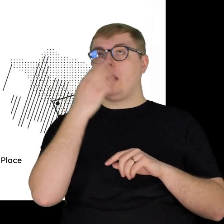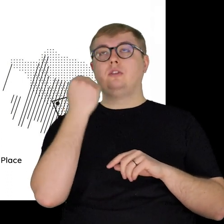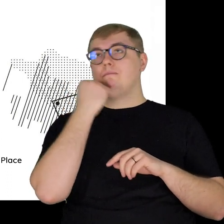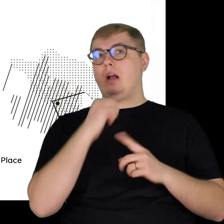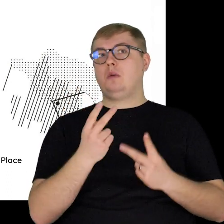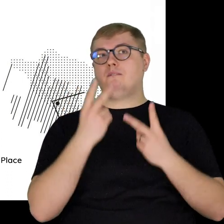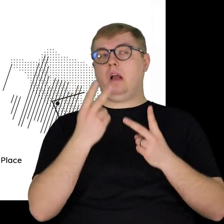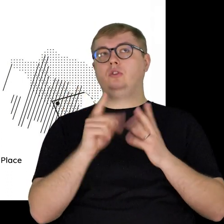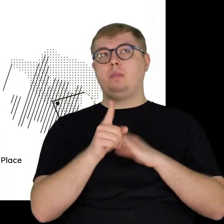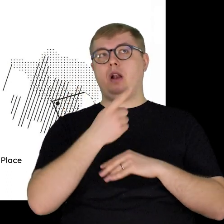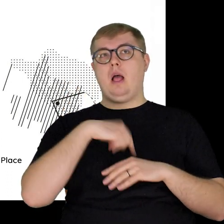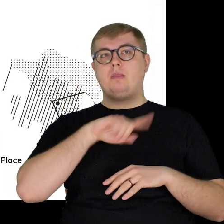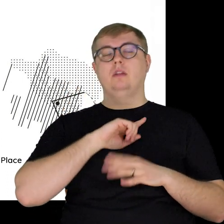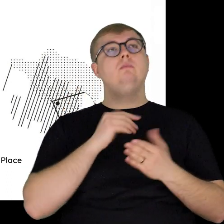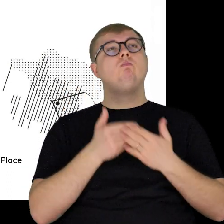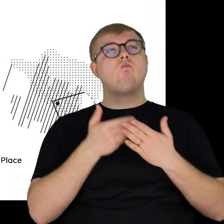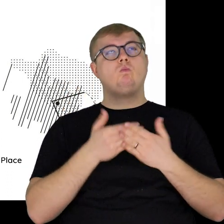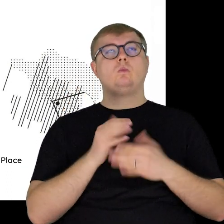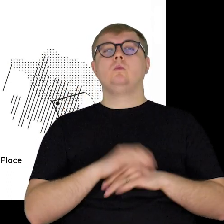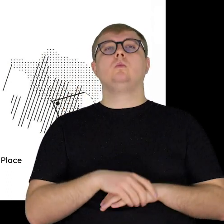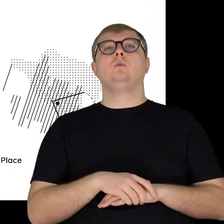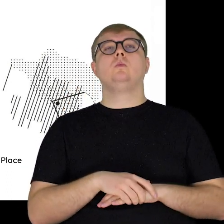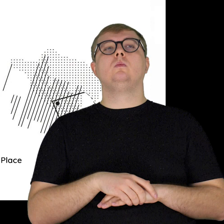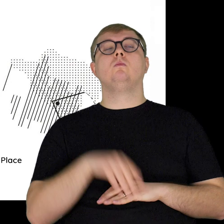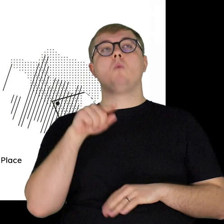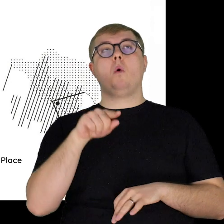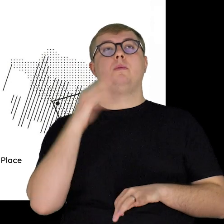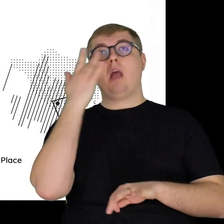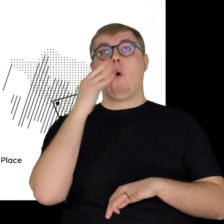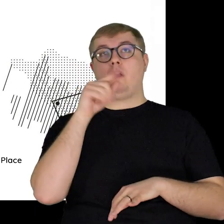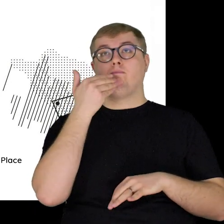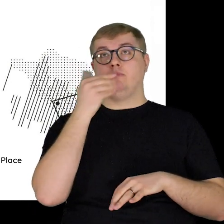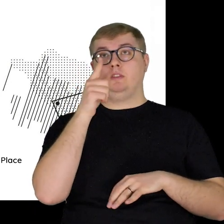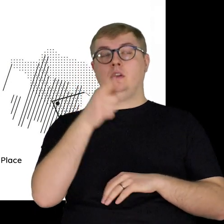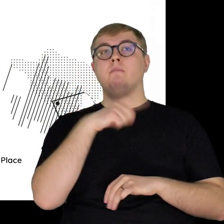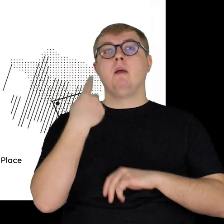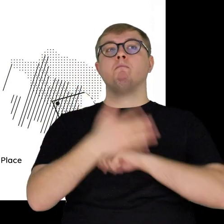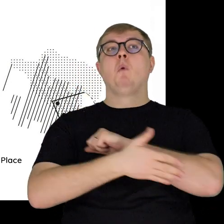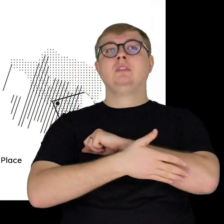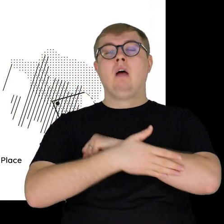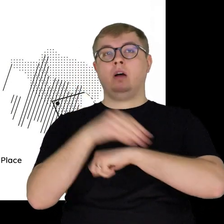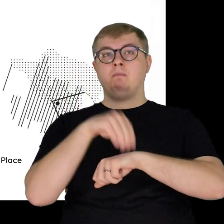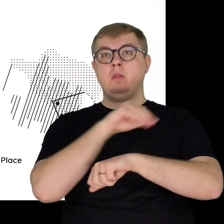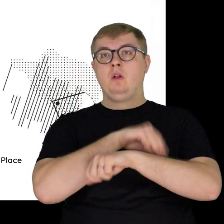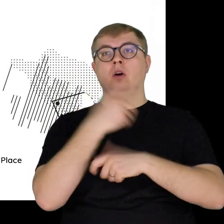what underlie the method that we've been developing. So what is space?